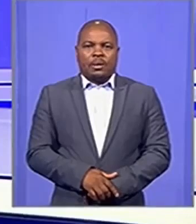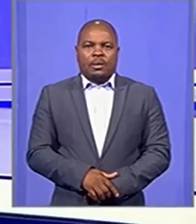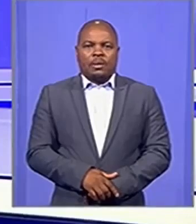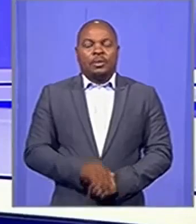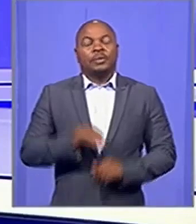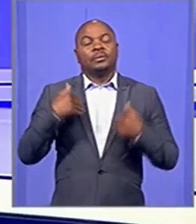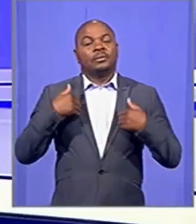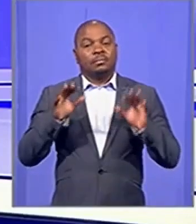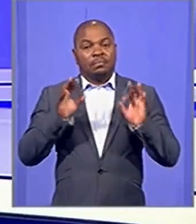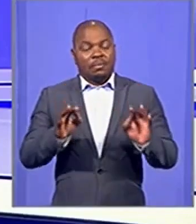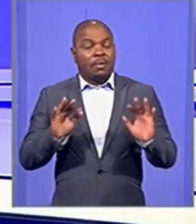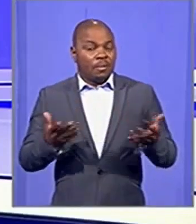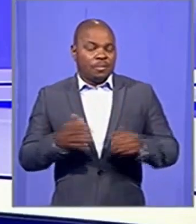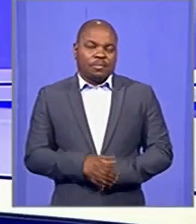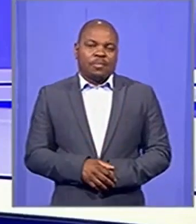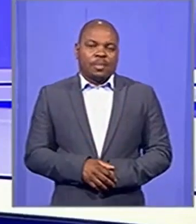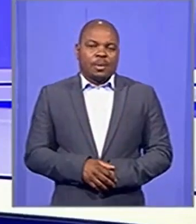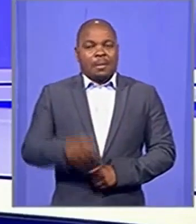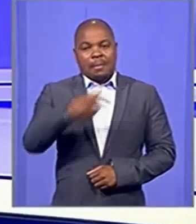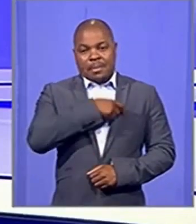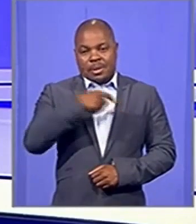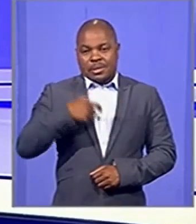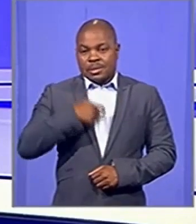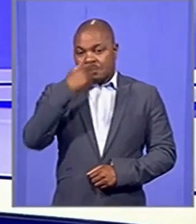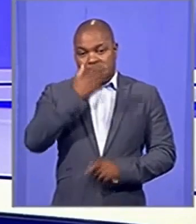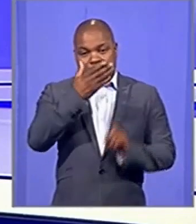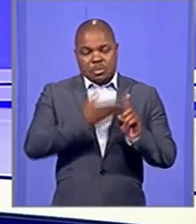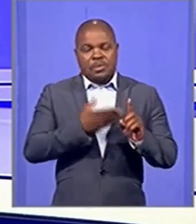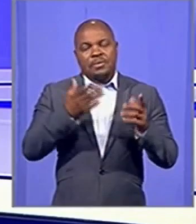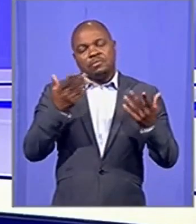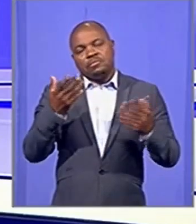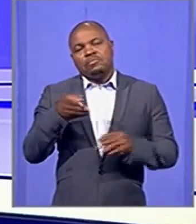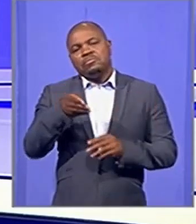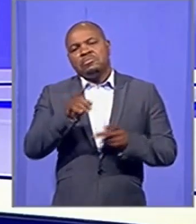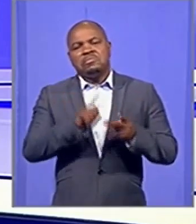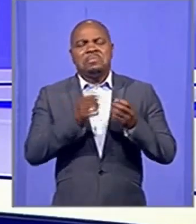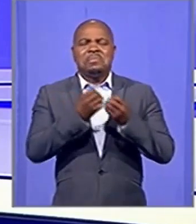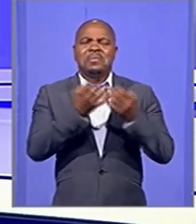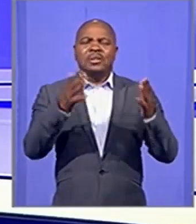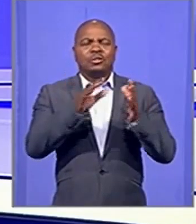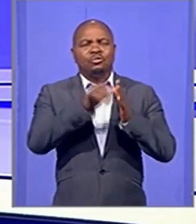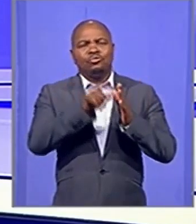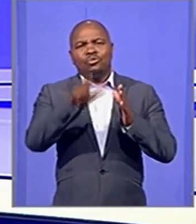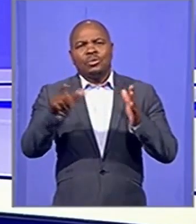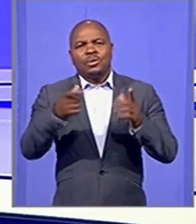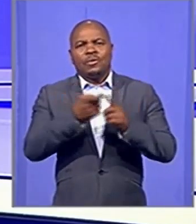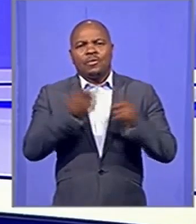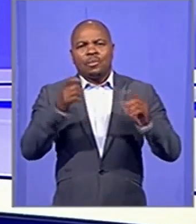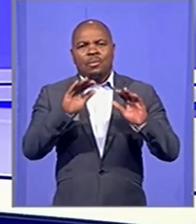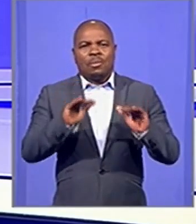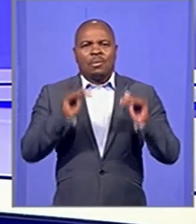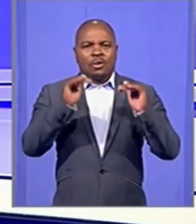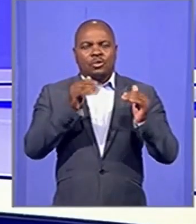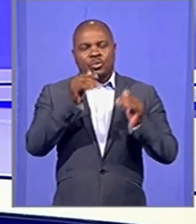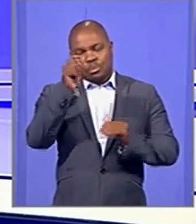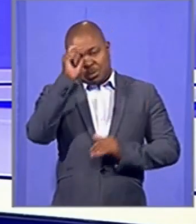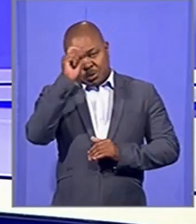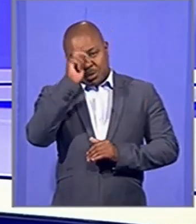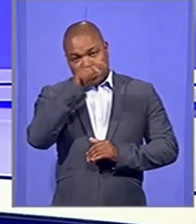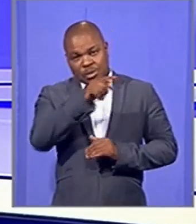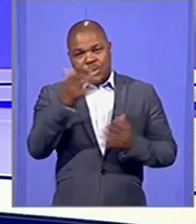Tsona re di thakgola semmuso ka ditaba tse reng Mopresidente Cyril Ramaphosa o bile mmoho le makgolokgolo a barutwana ba sekolo se phahameng sa bashanyana